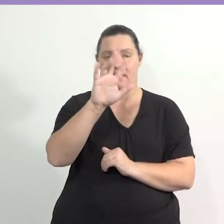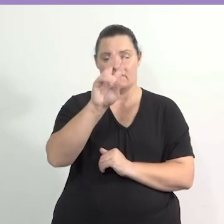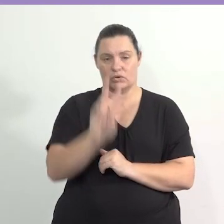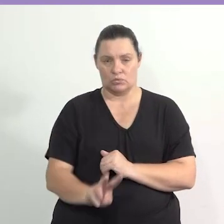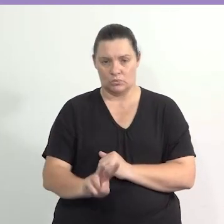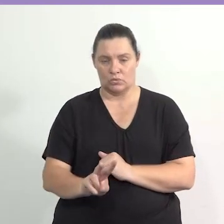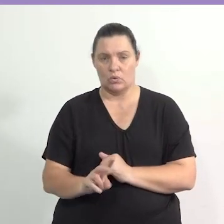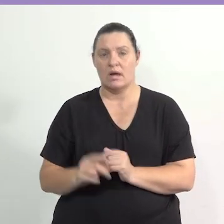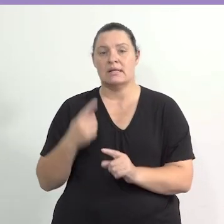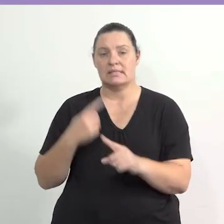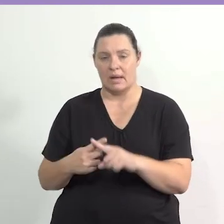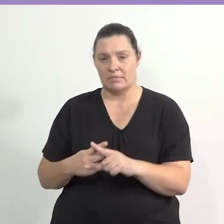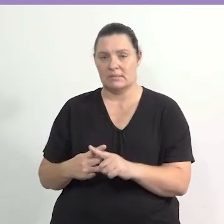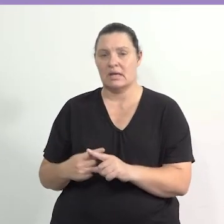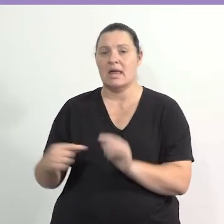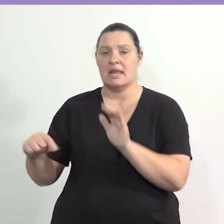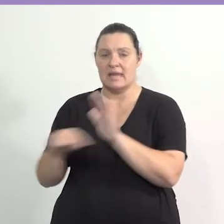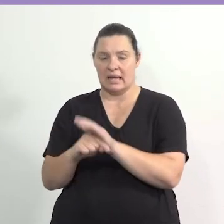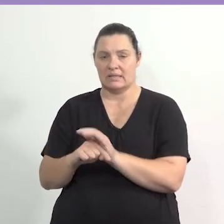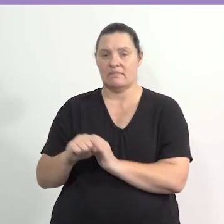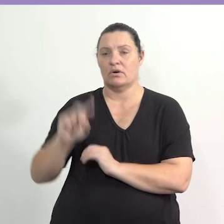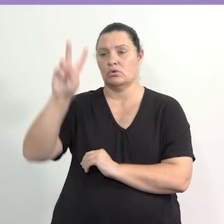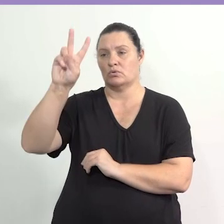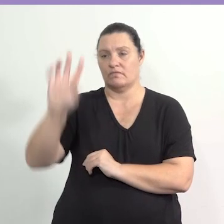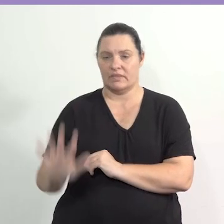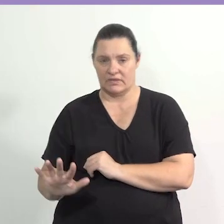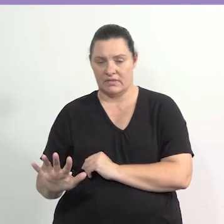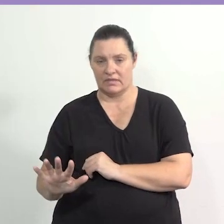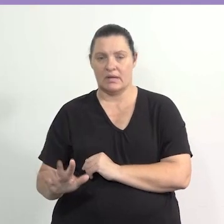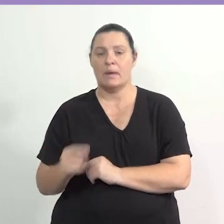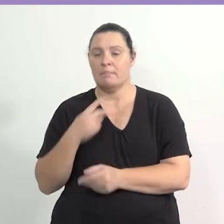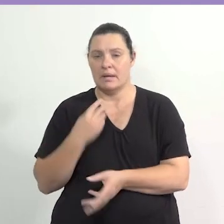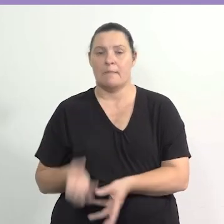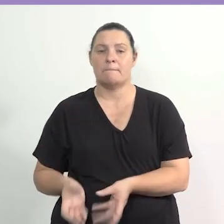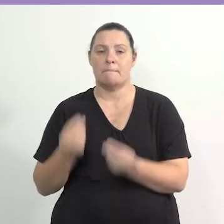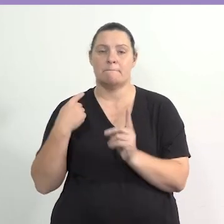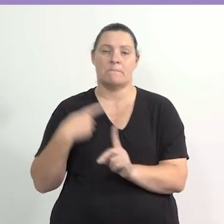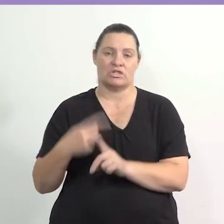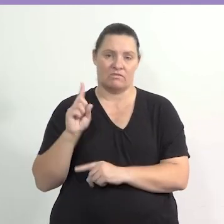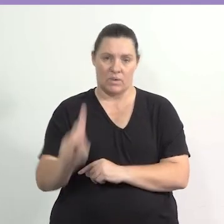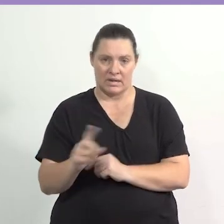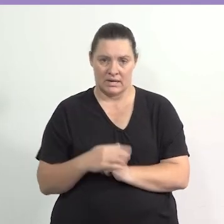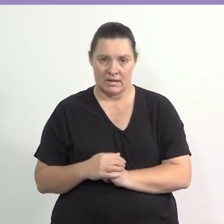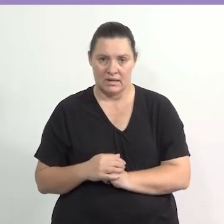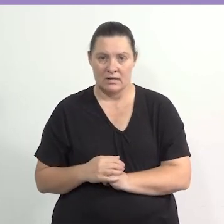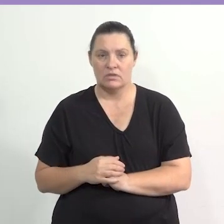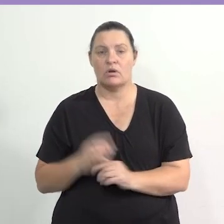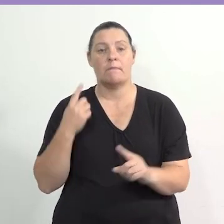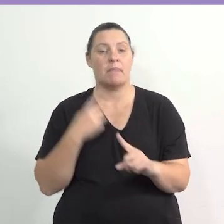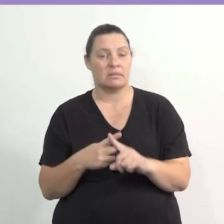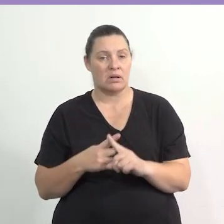5 halves multiplied by negative 2/5, that will give me a positive 1. That means that